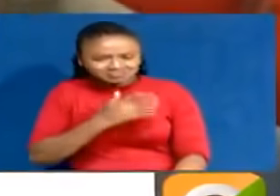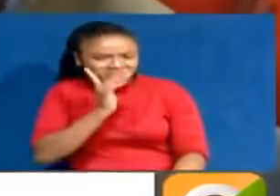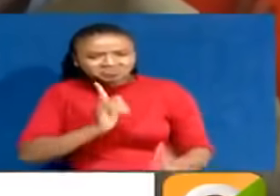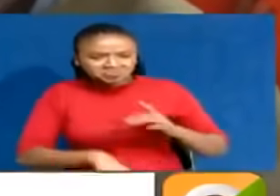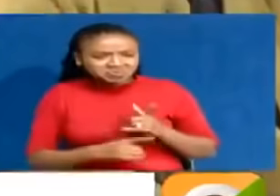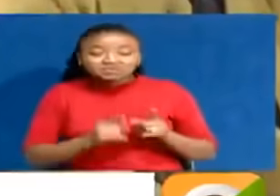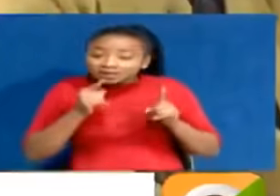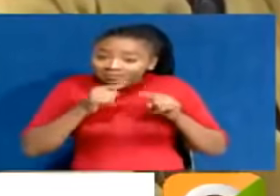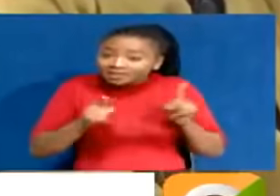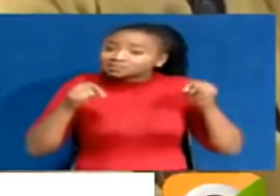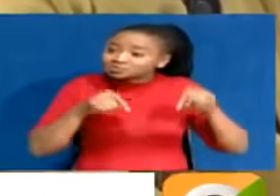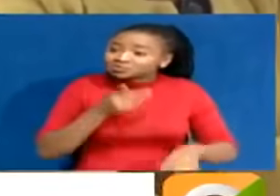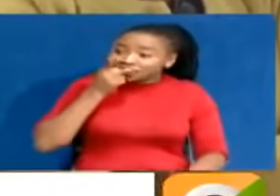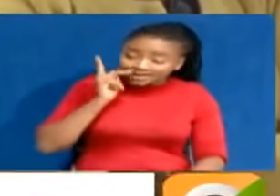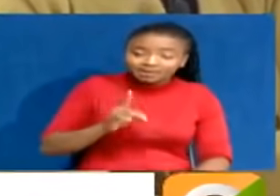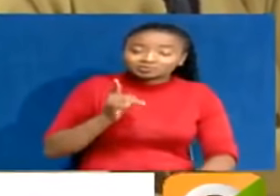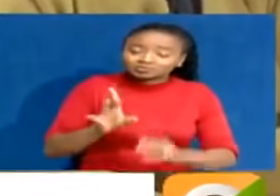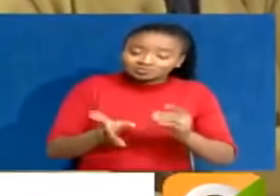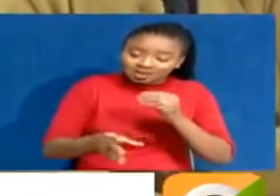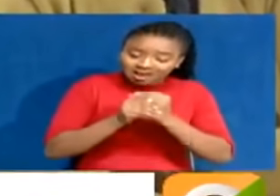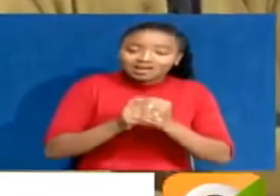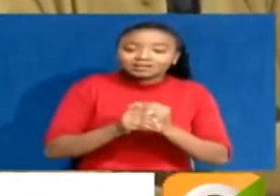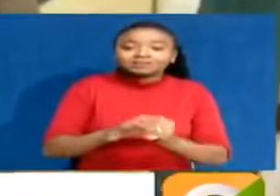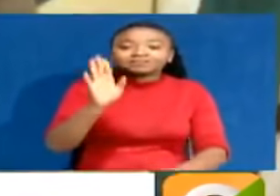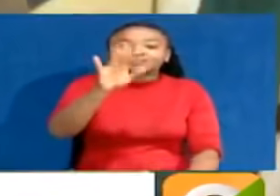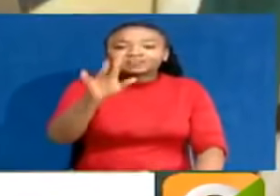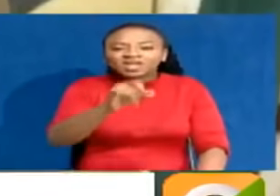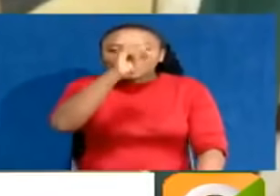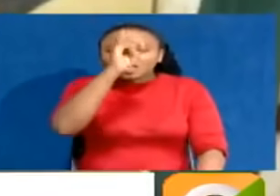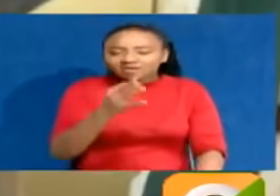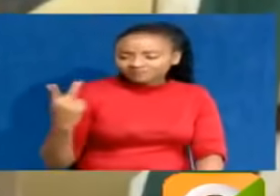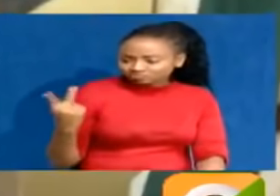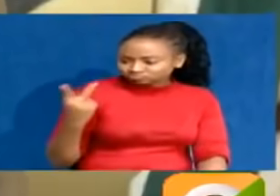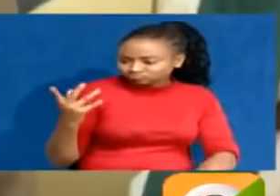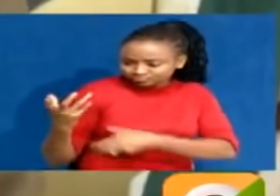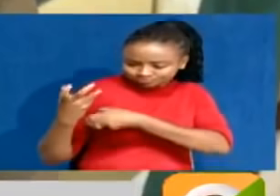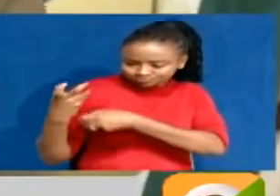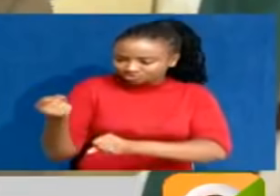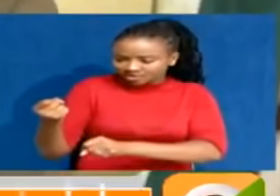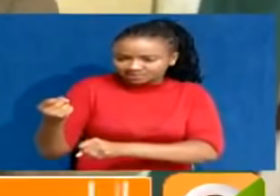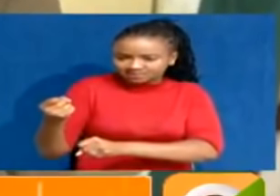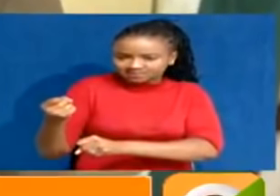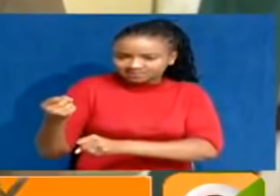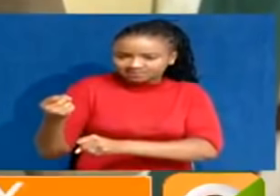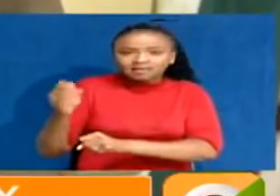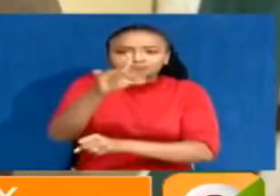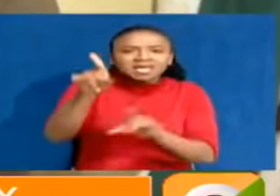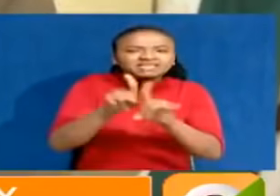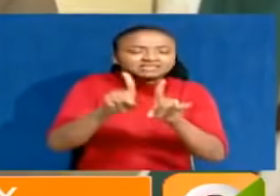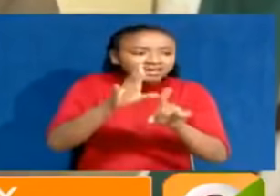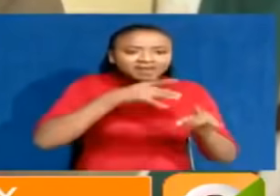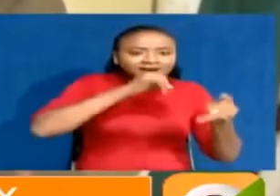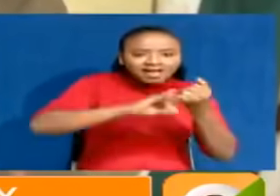service, Musyoka continued his assault against Odinga. If you have breach of trust, nekama mke na